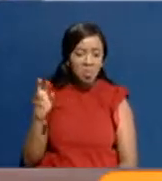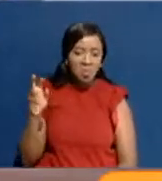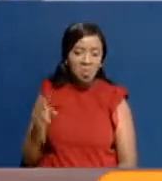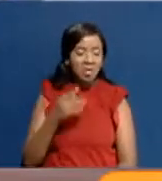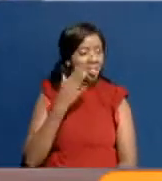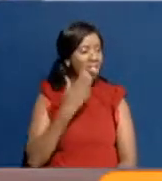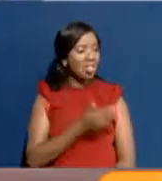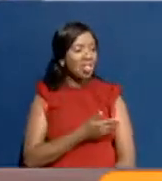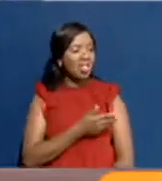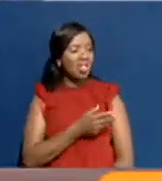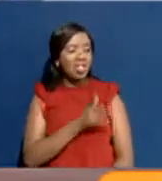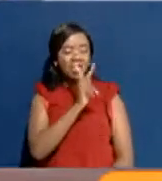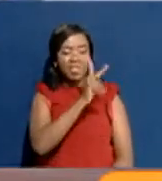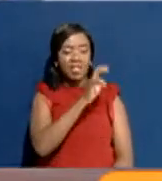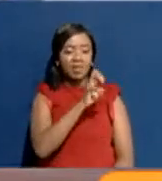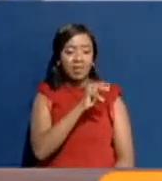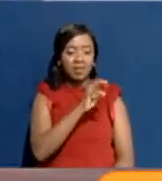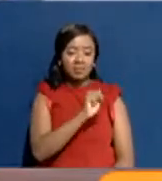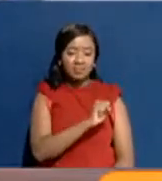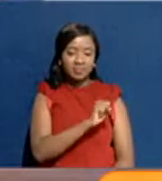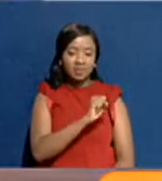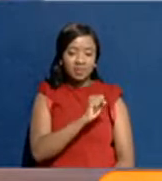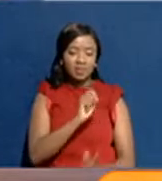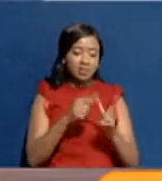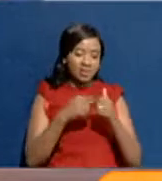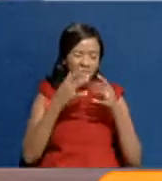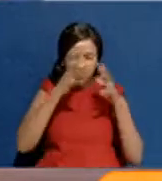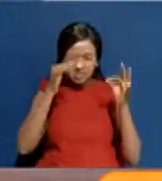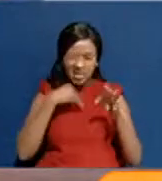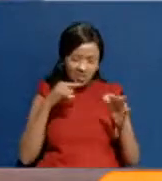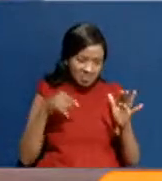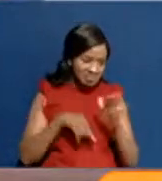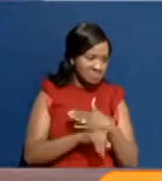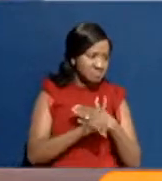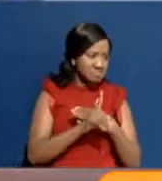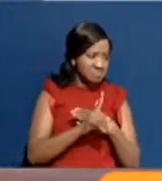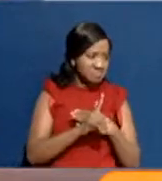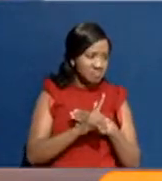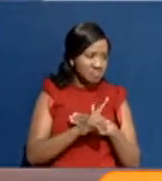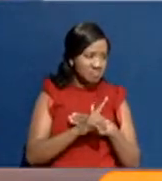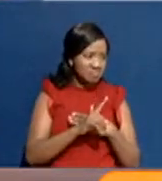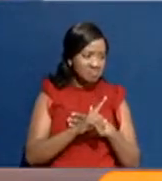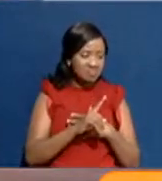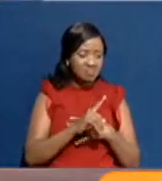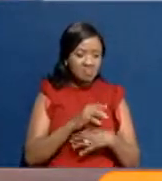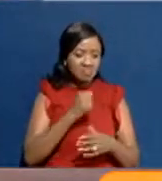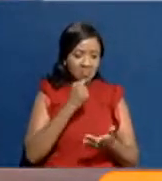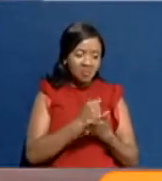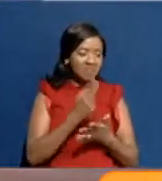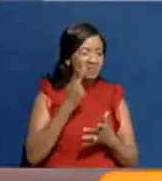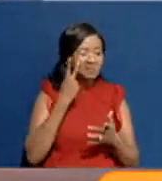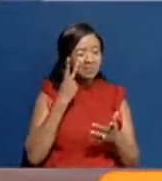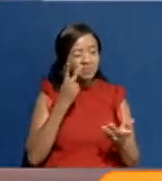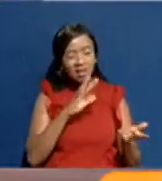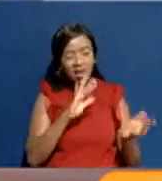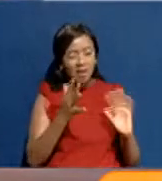KEMSA headquarters outside. And he decided to just pop in. yeah, to KEMSA, you know, see what's up, you know, how